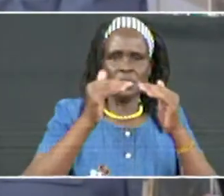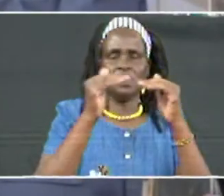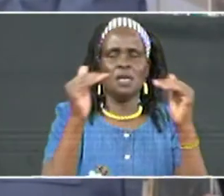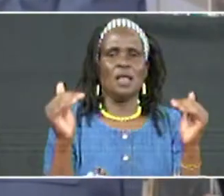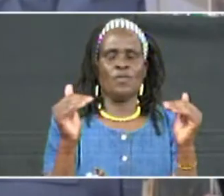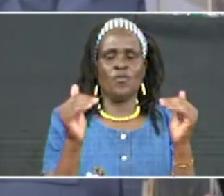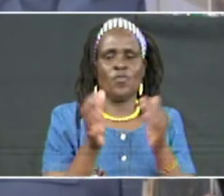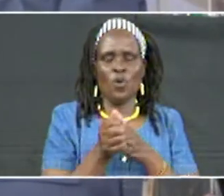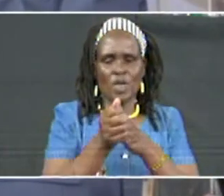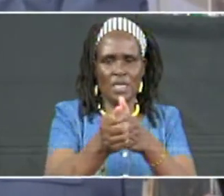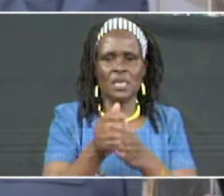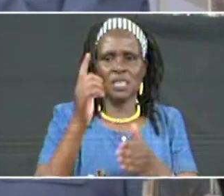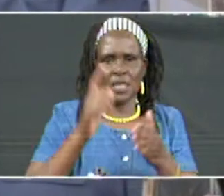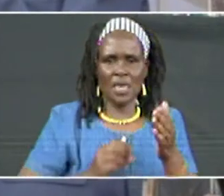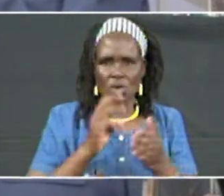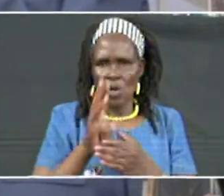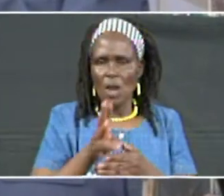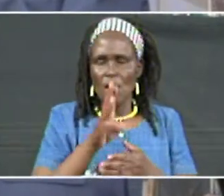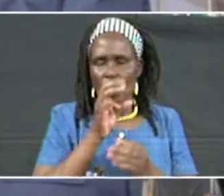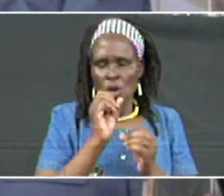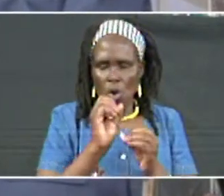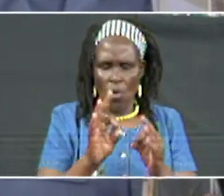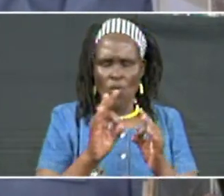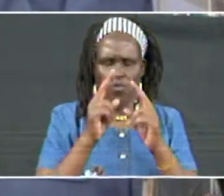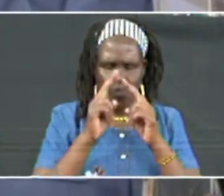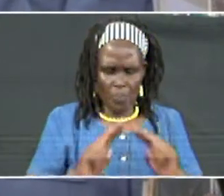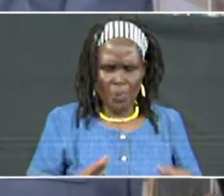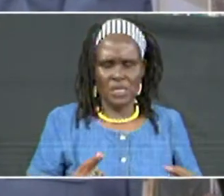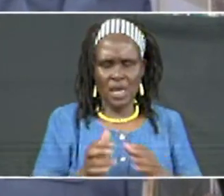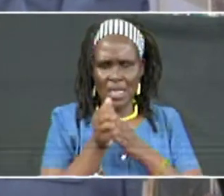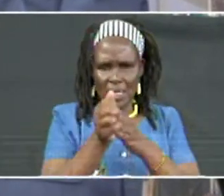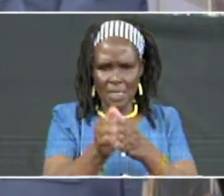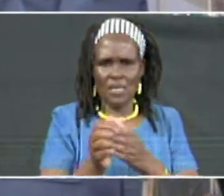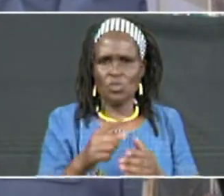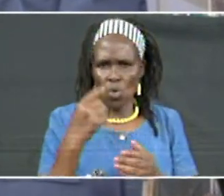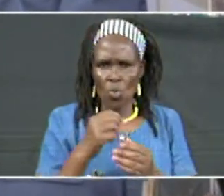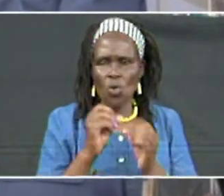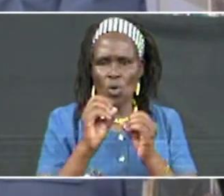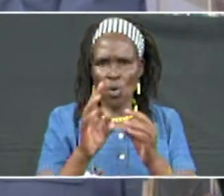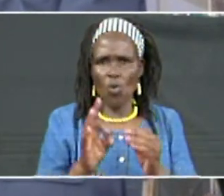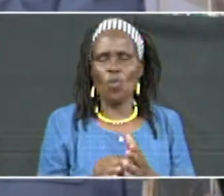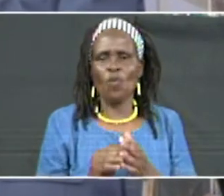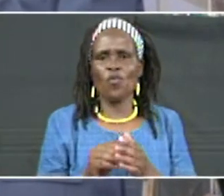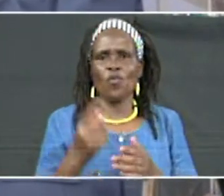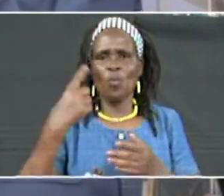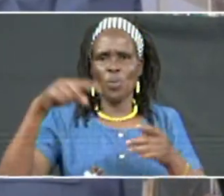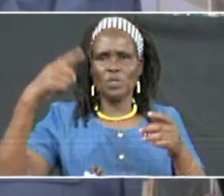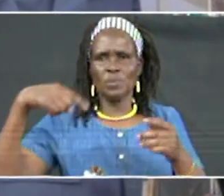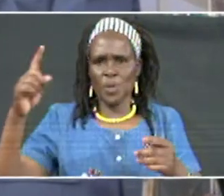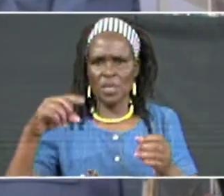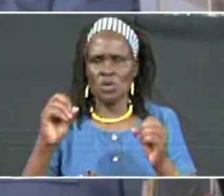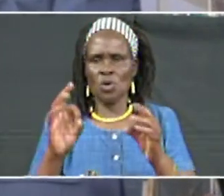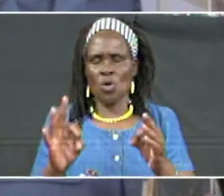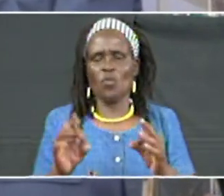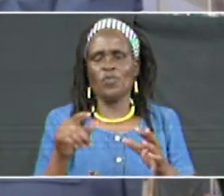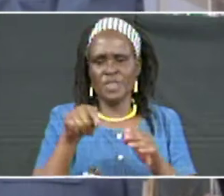Leaders that will be for peace. Leaders that will be for prosperity of this